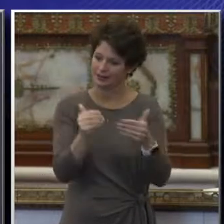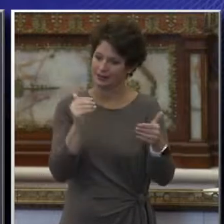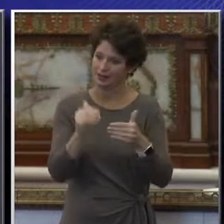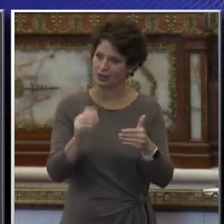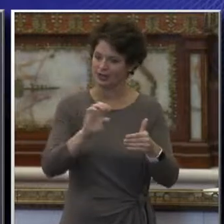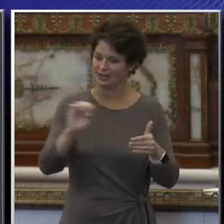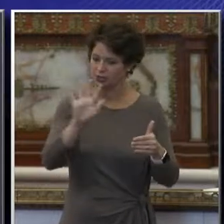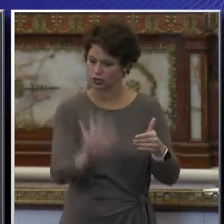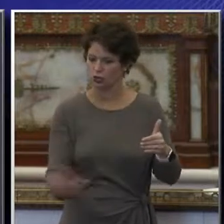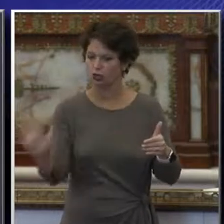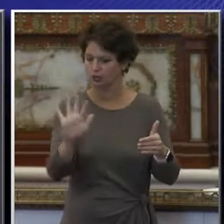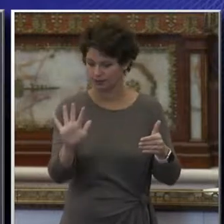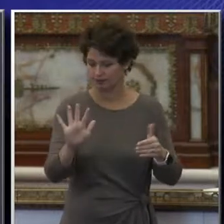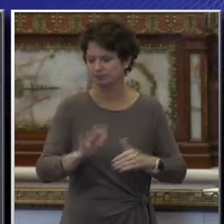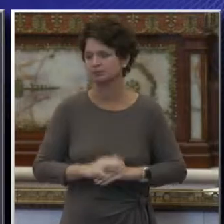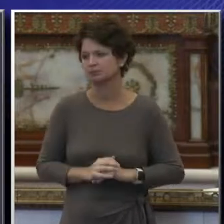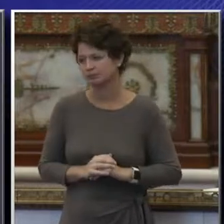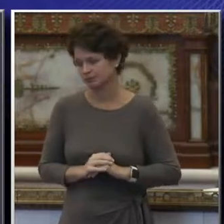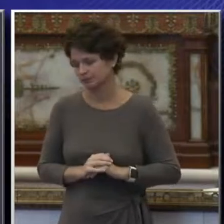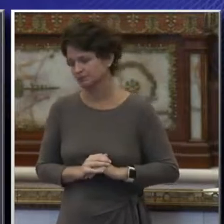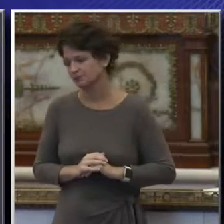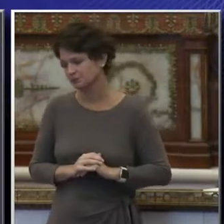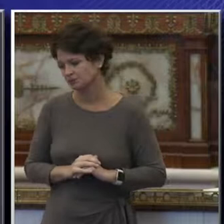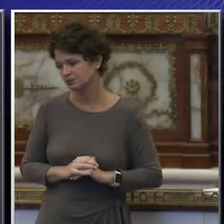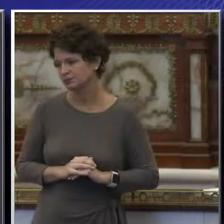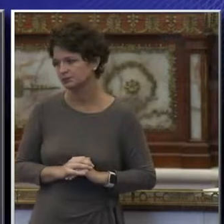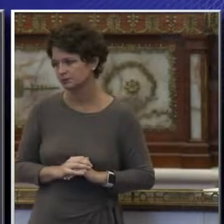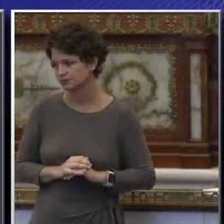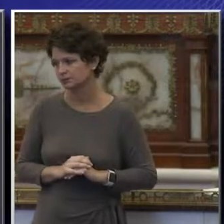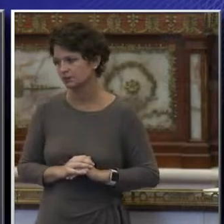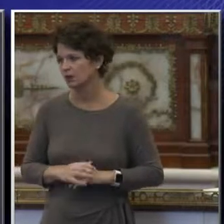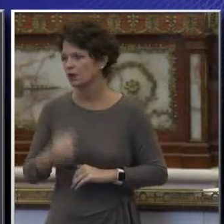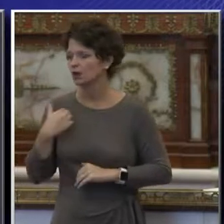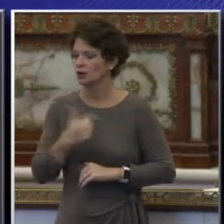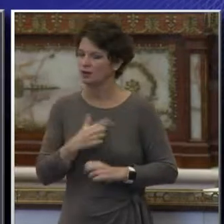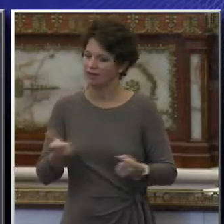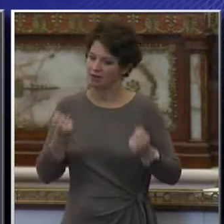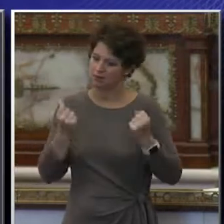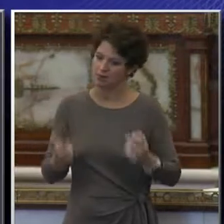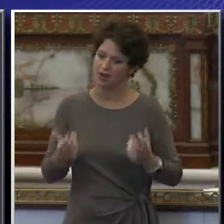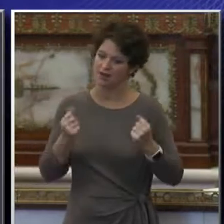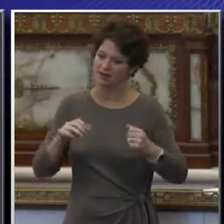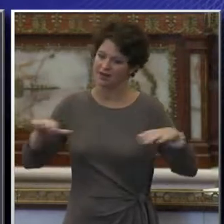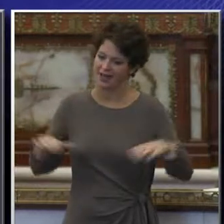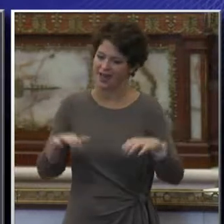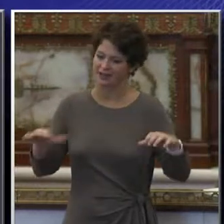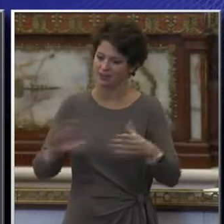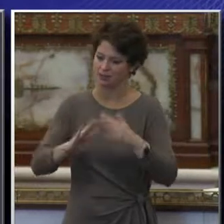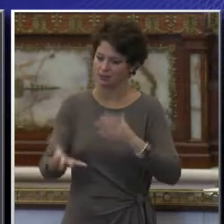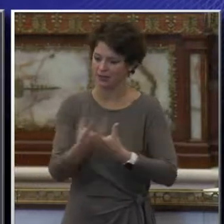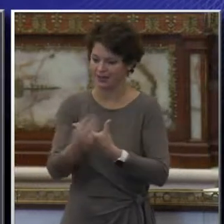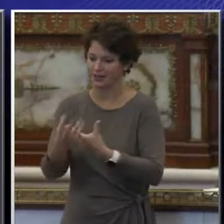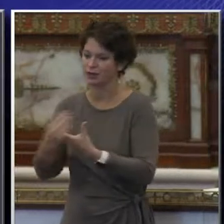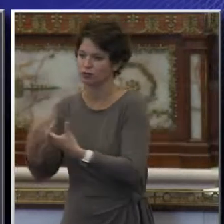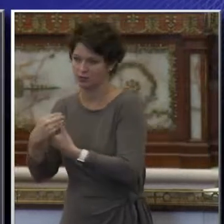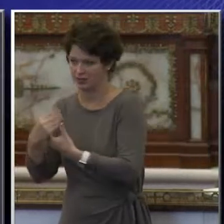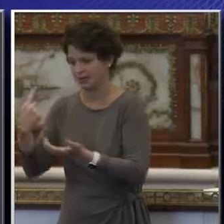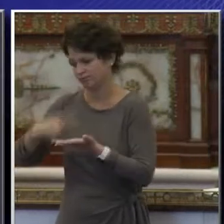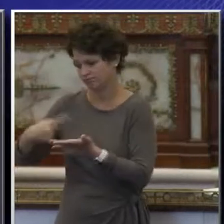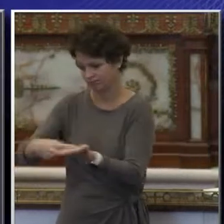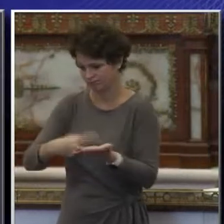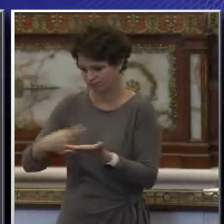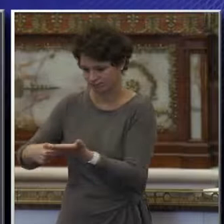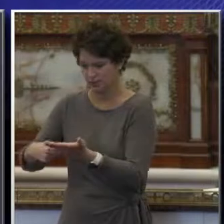eastern seaboard. And so there has been a lot of active community engagement and involvement. I